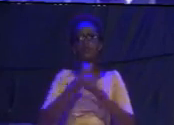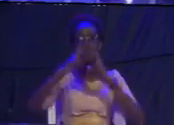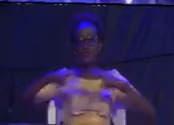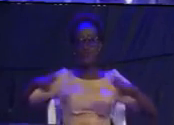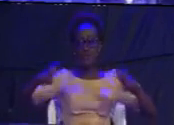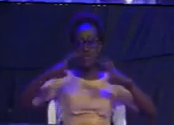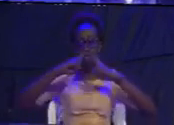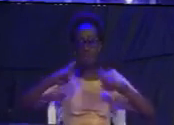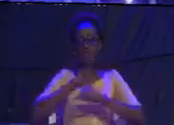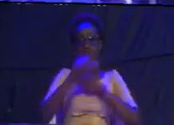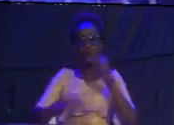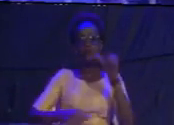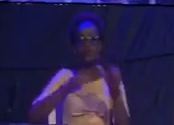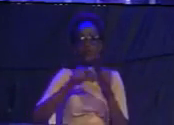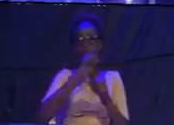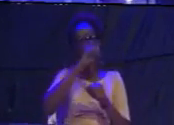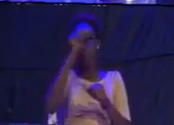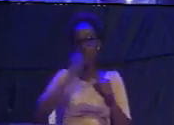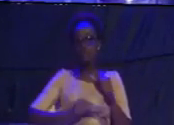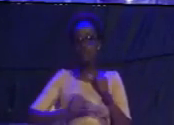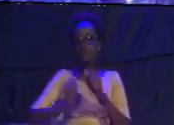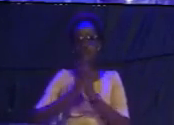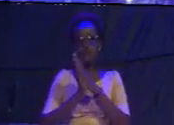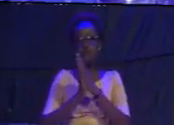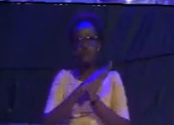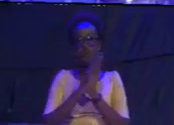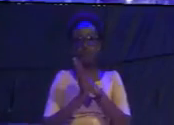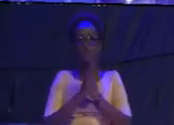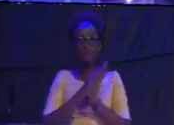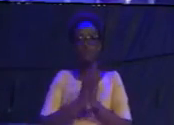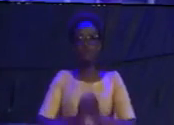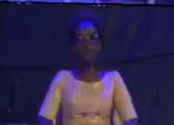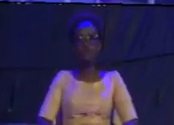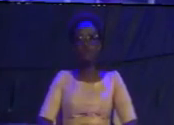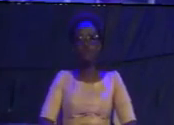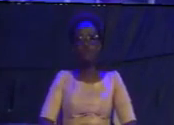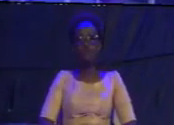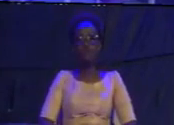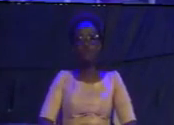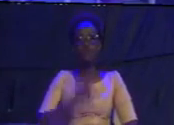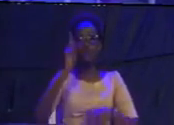today. He's the analyst of the history of Africa.